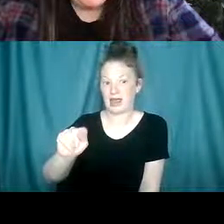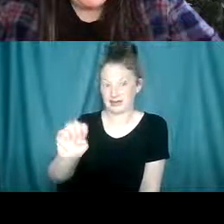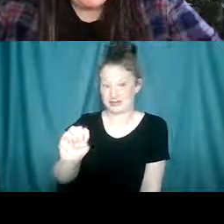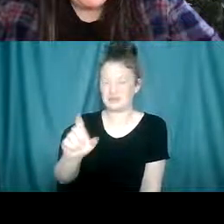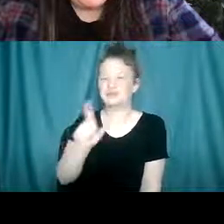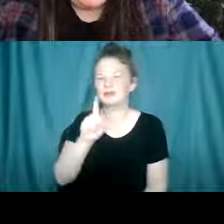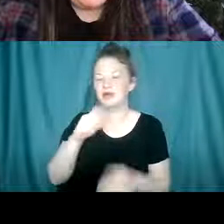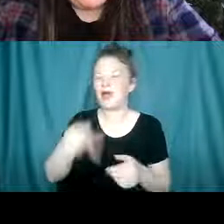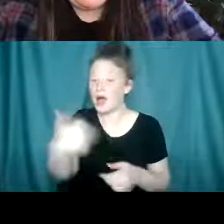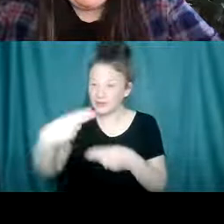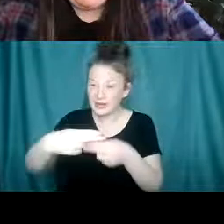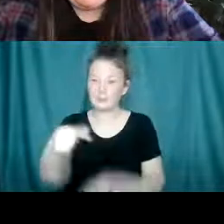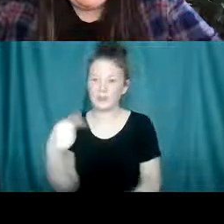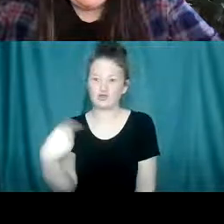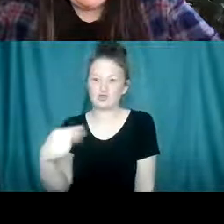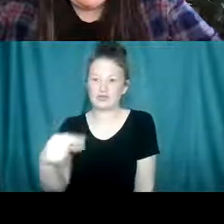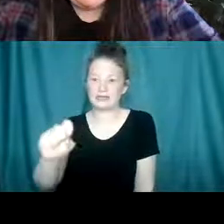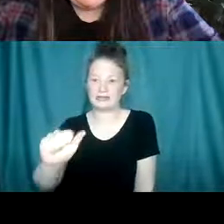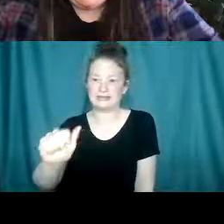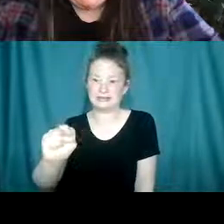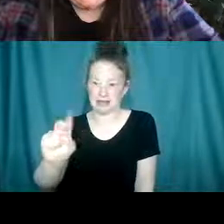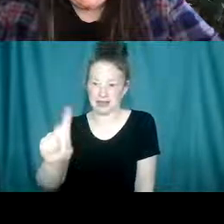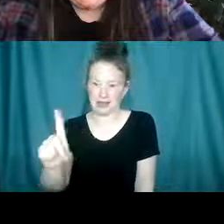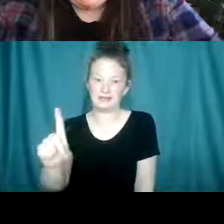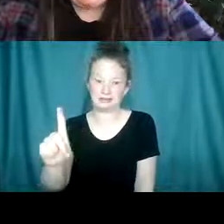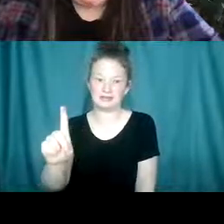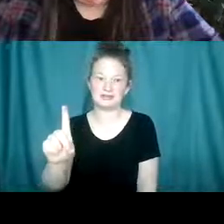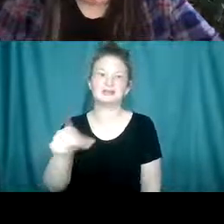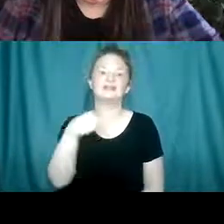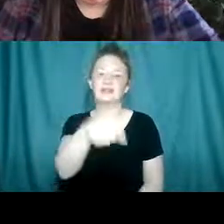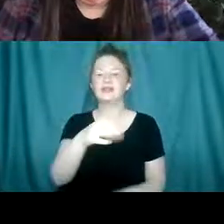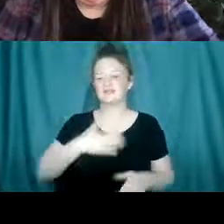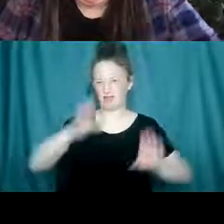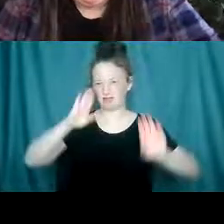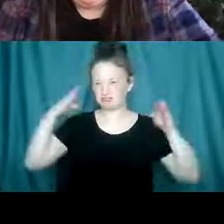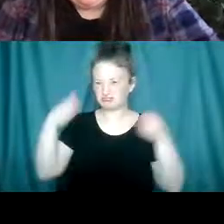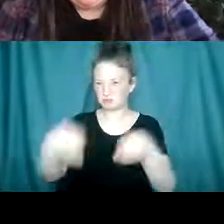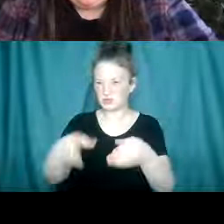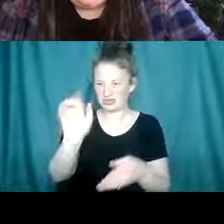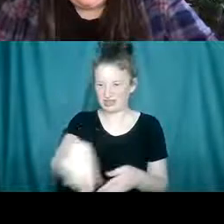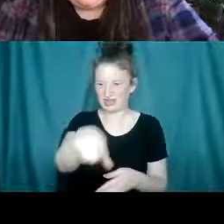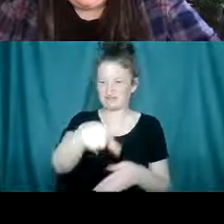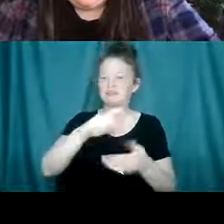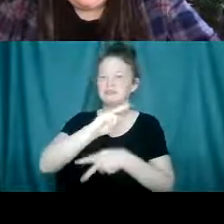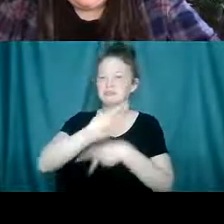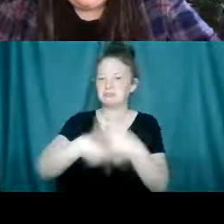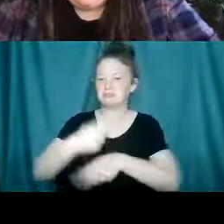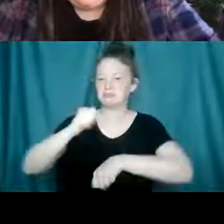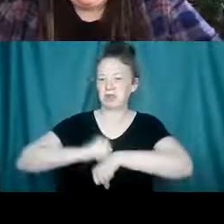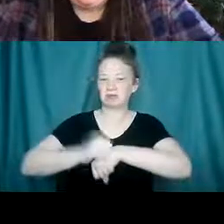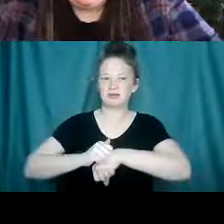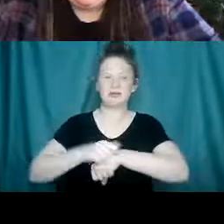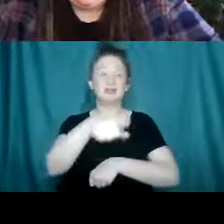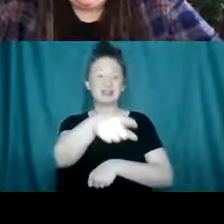capture carbon dioxide and secure it in the mineral structure. And on the left-hand side, this big cliff in the